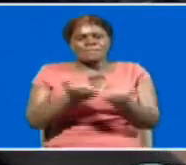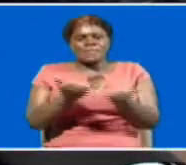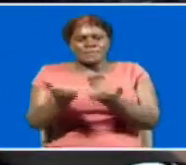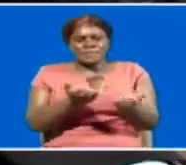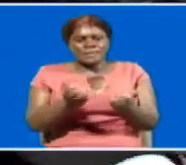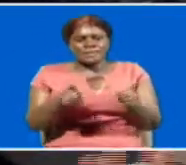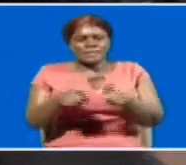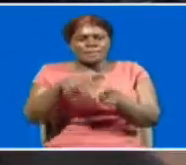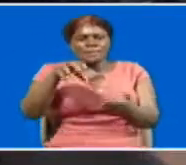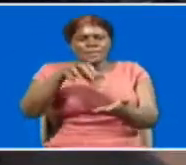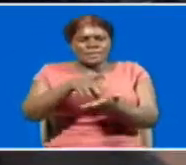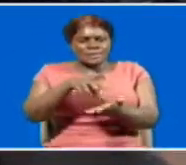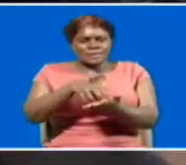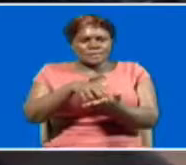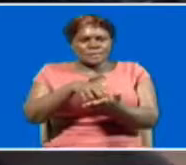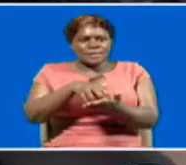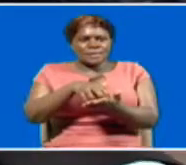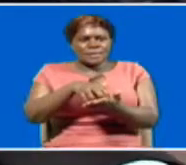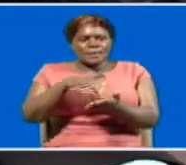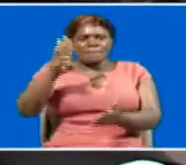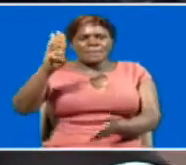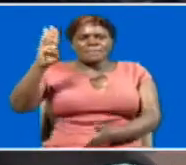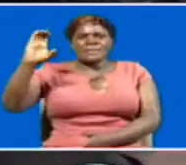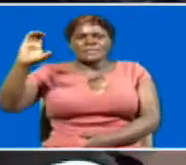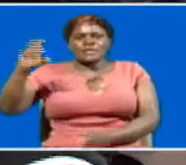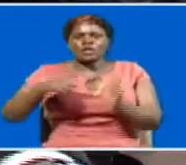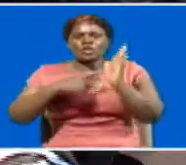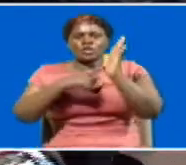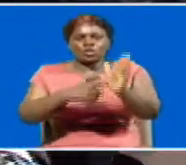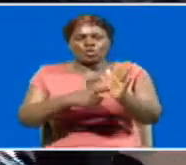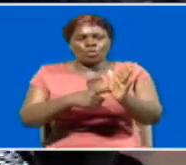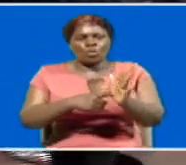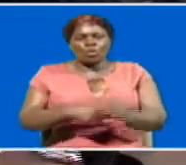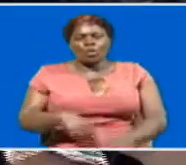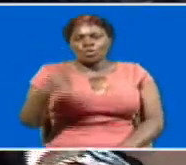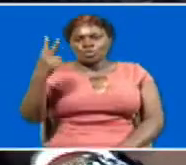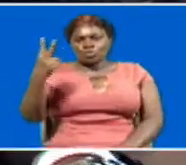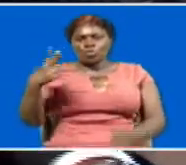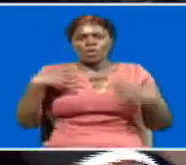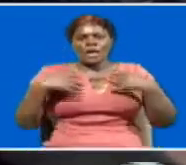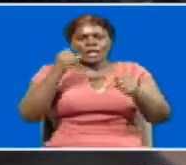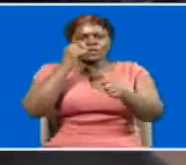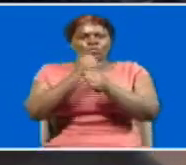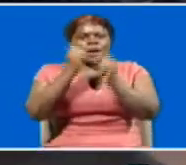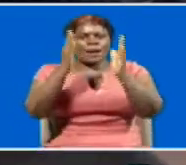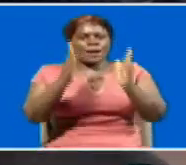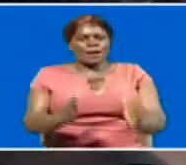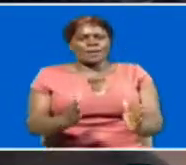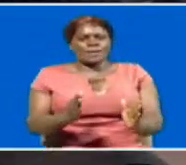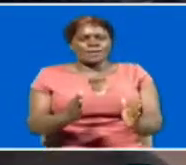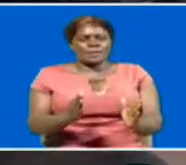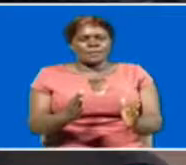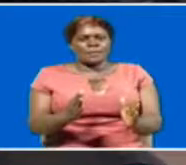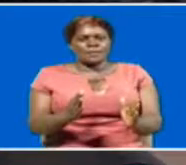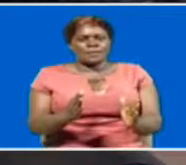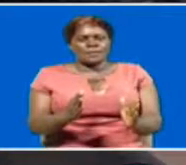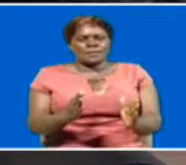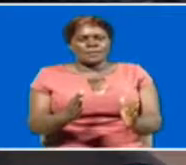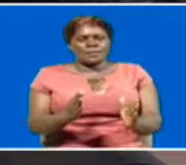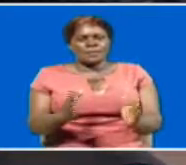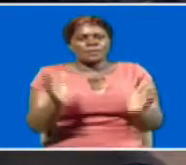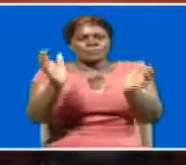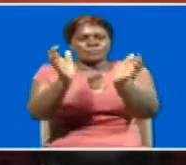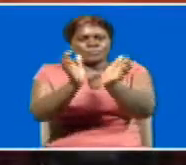in a case that was triggered by a BBC investigation. Fred Leporan Makala and Selena Awor